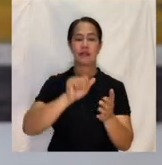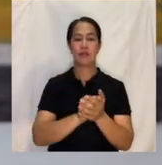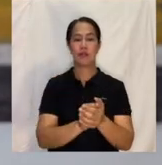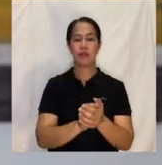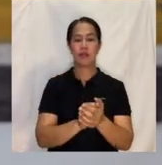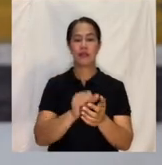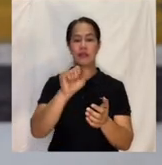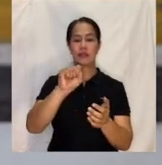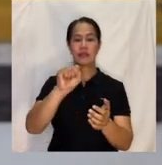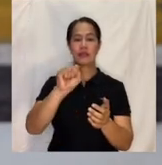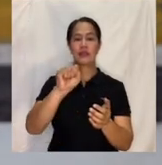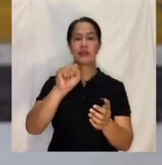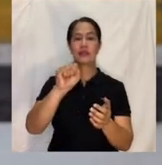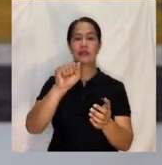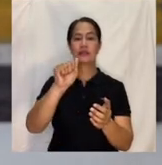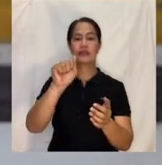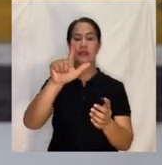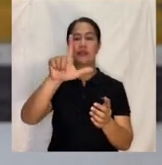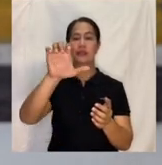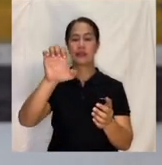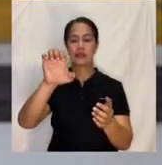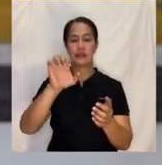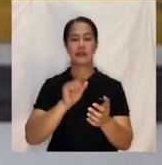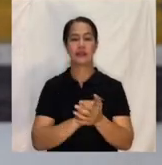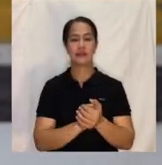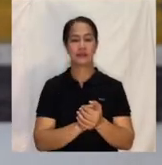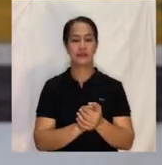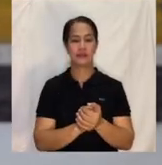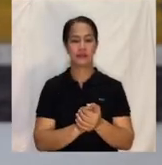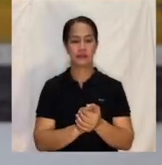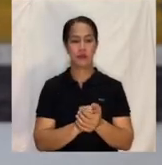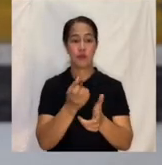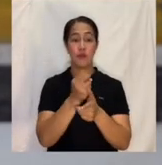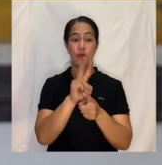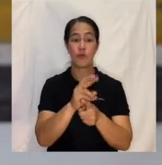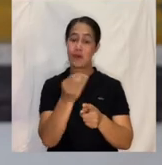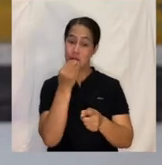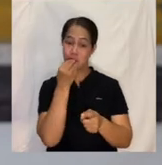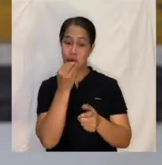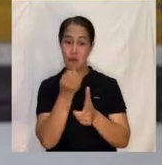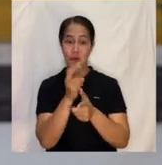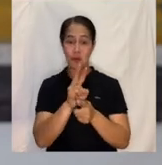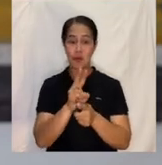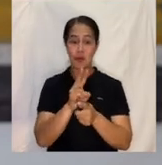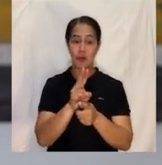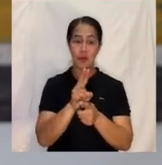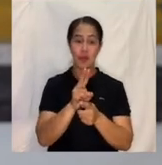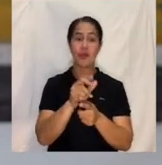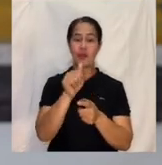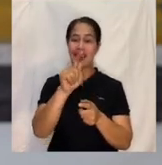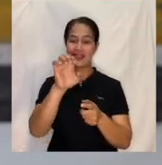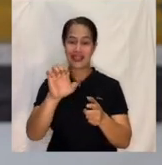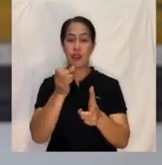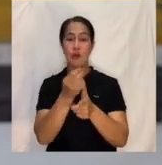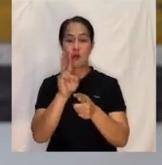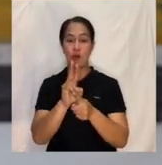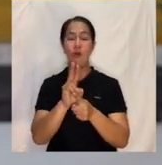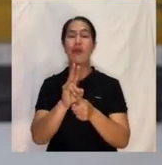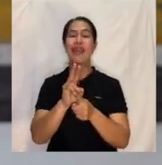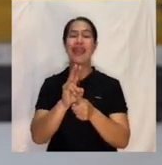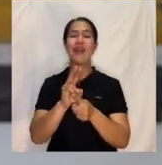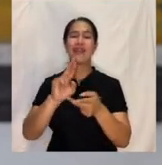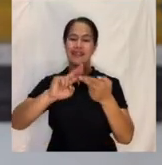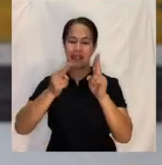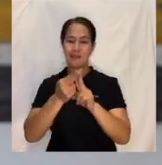S-A-I-L, and sail, S-A-L-E, or ate, A-T-E, and ate,